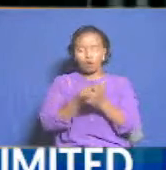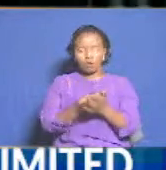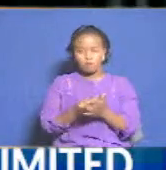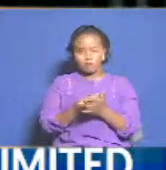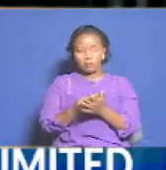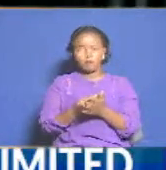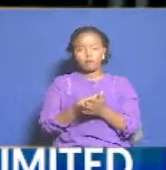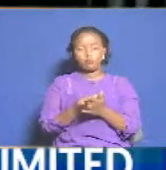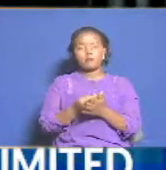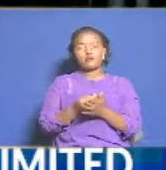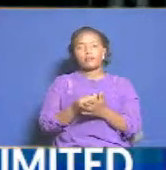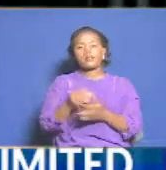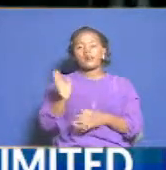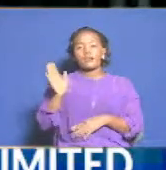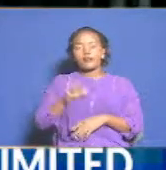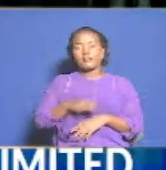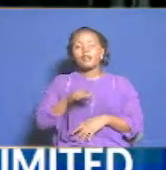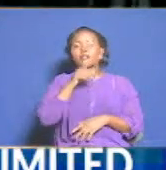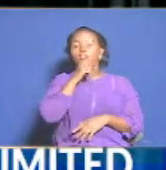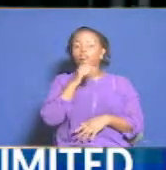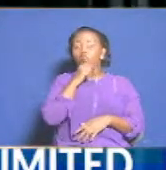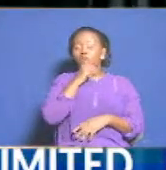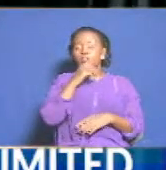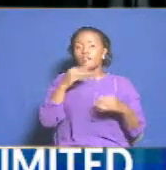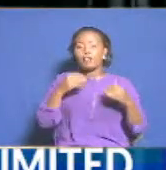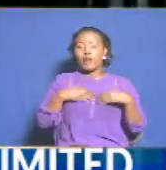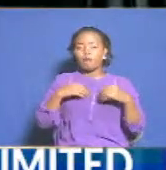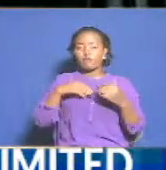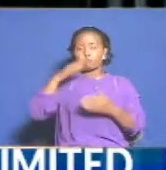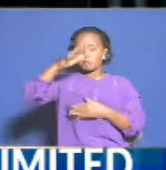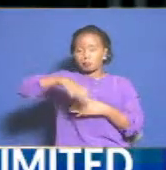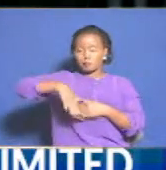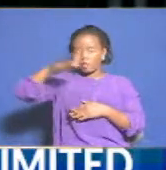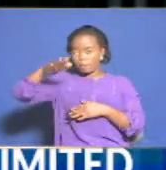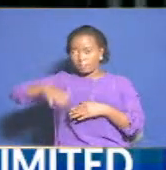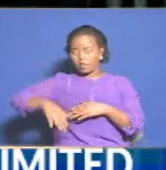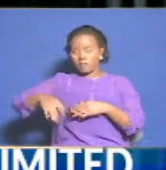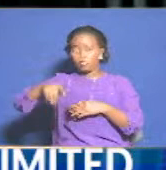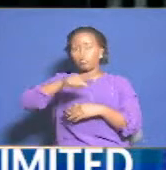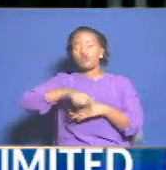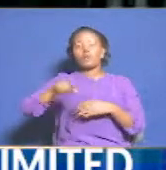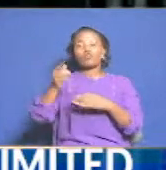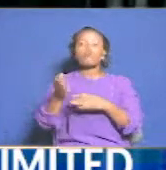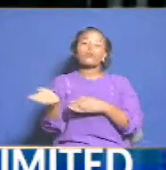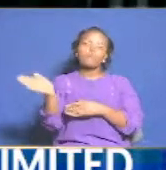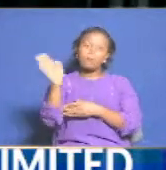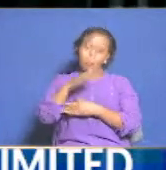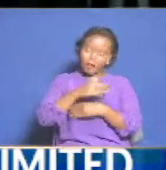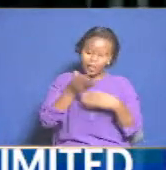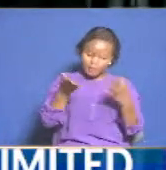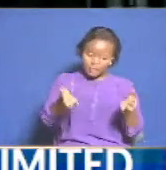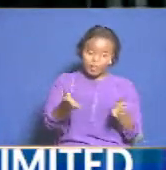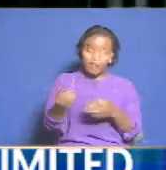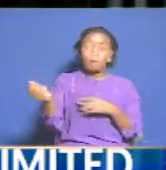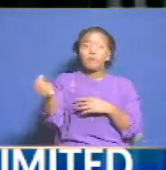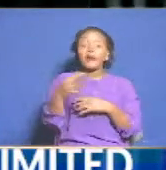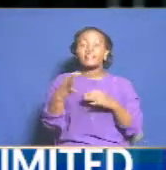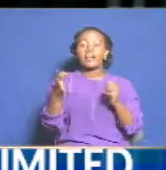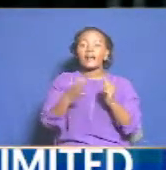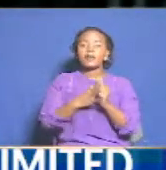So, ladies and gentlemen, having rehabilitated, which we shall be back here in August to